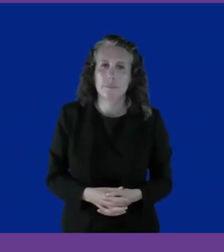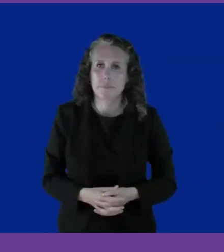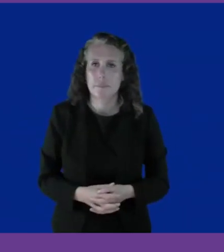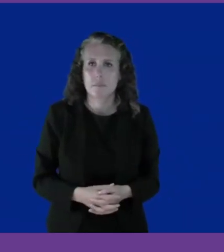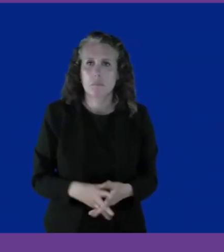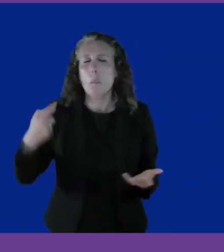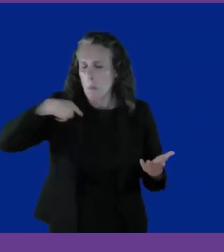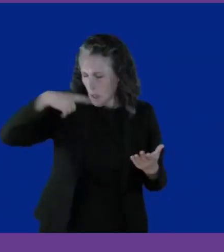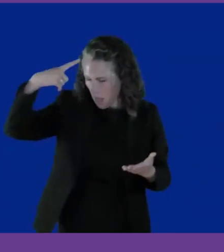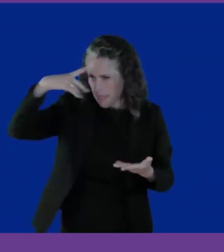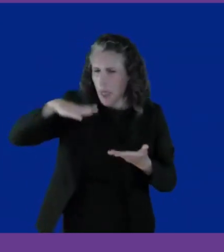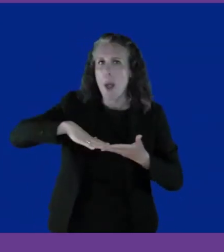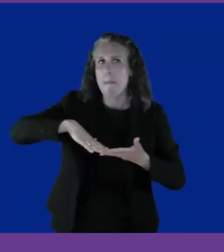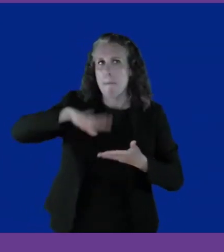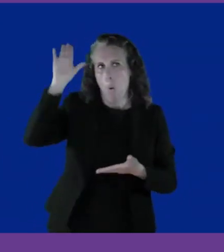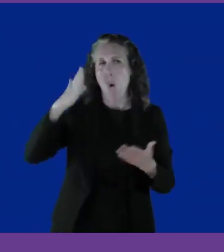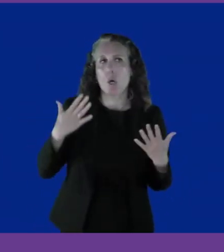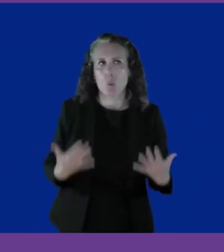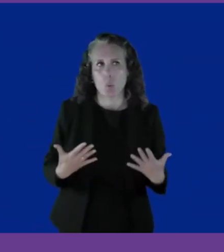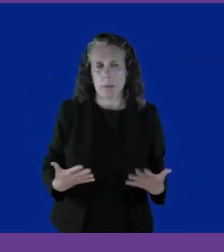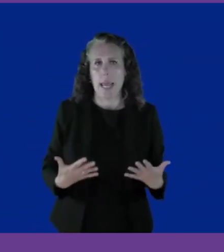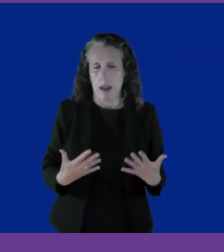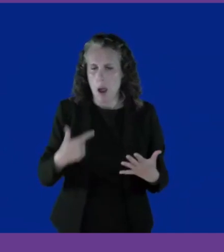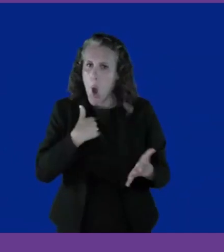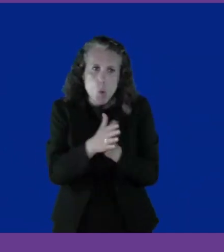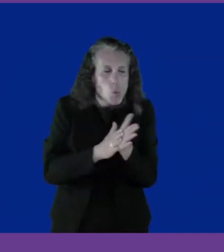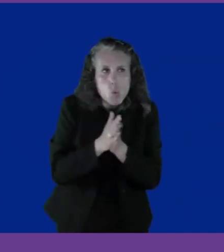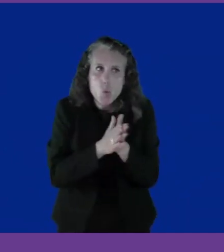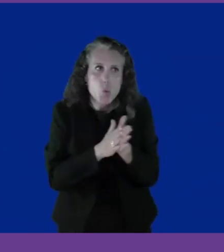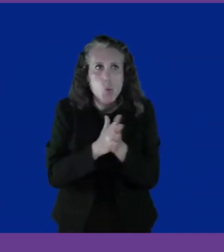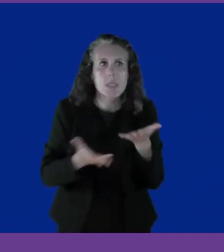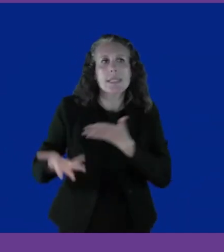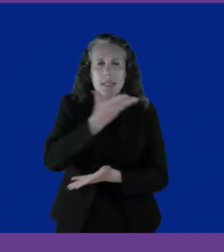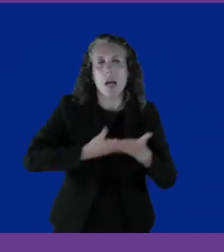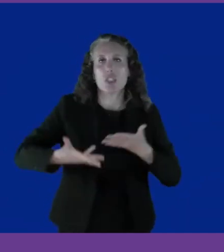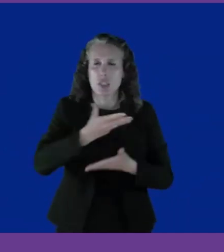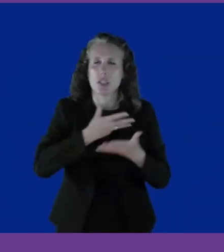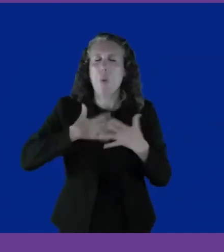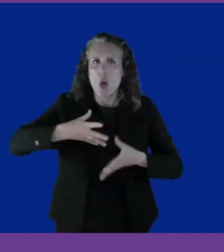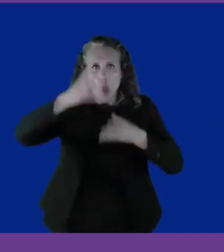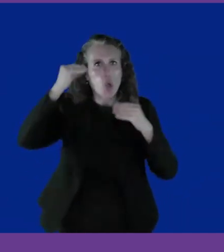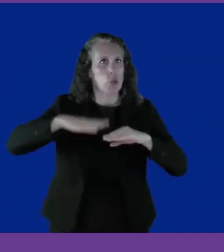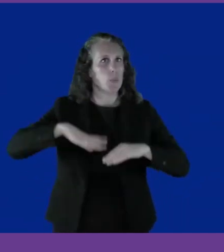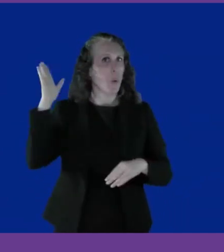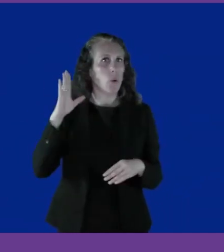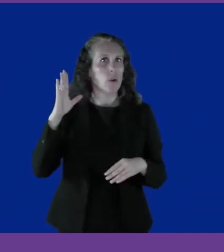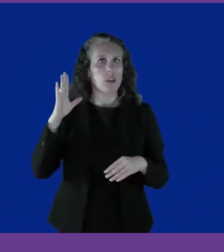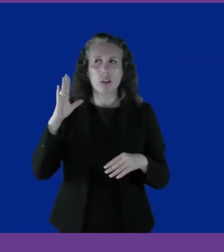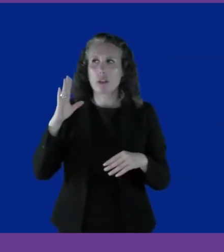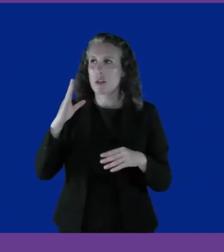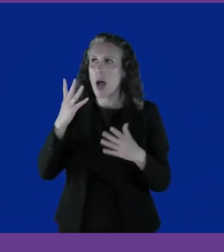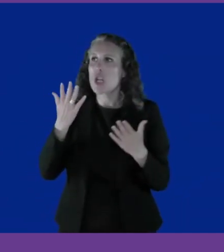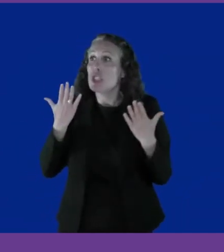more will come out throughout the day, which I'm very much looking forward to the discussions to learn much more about the